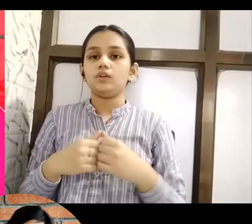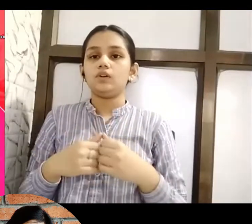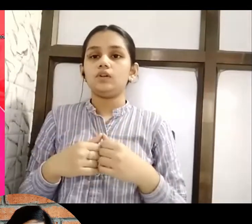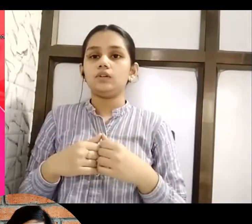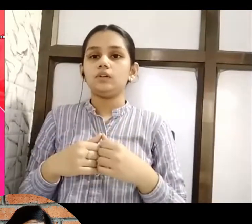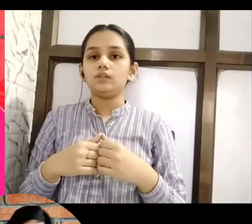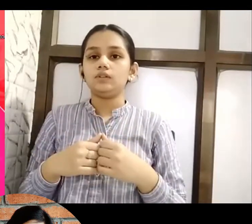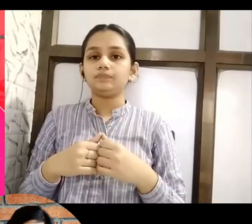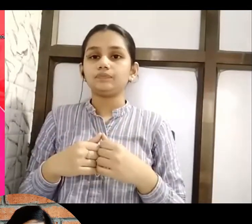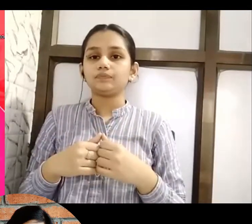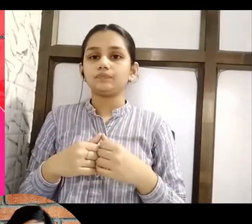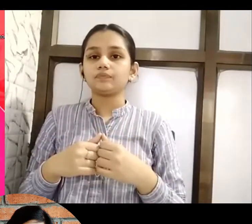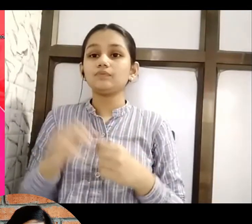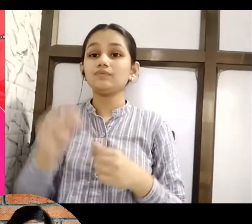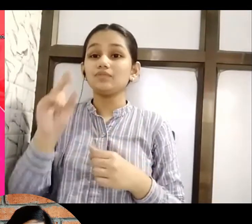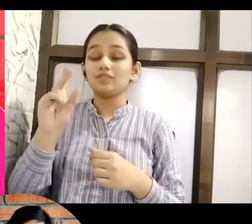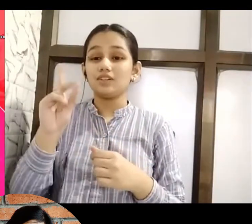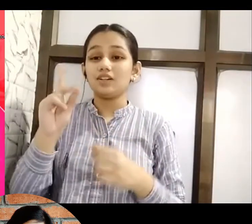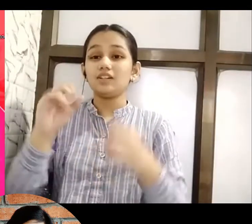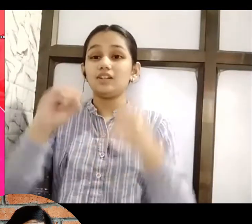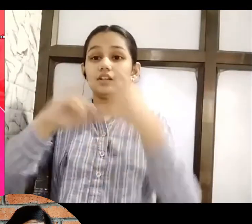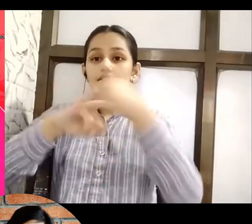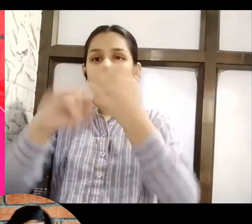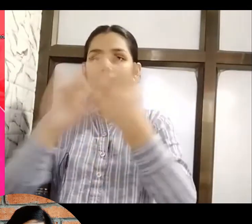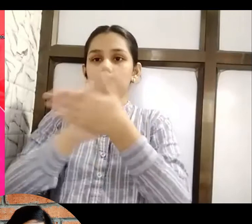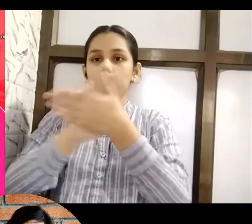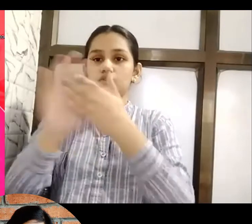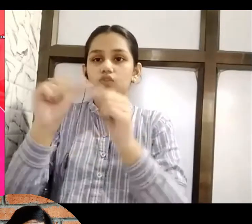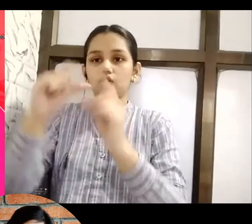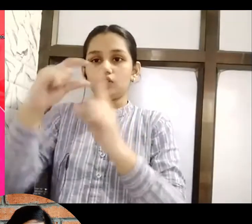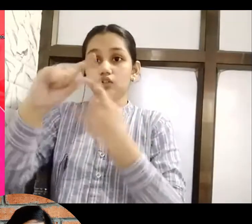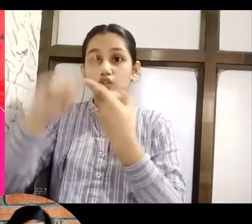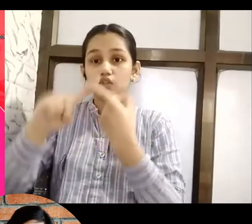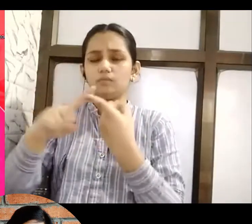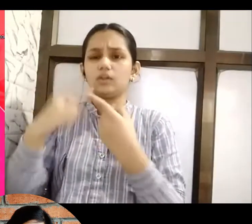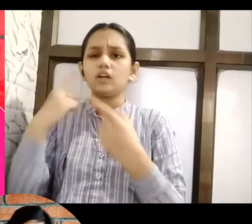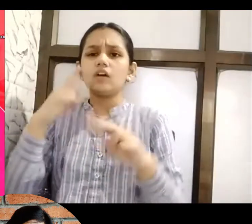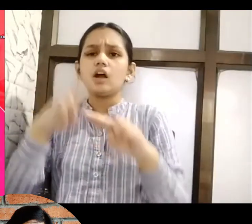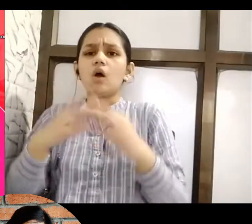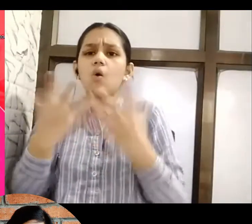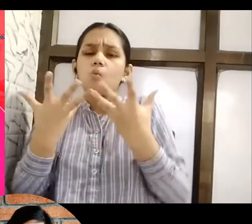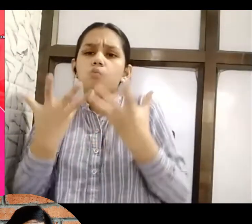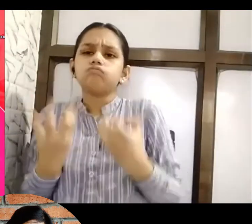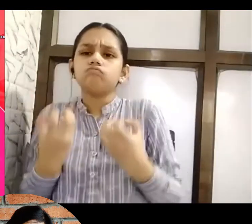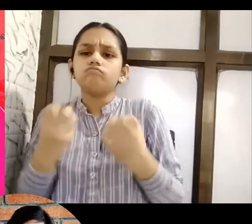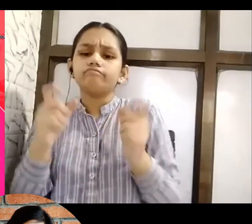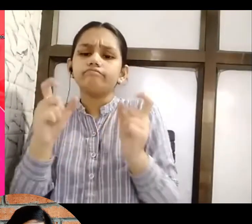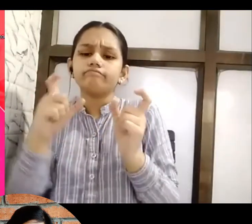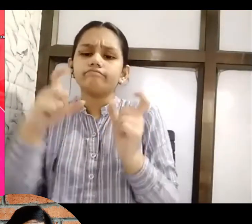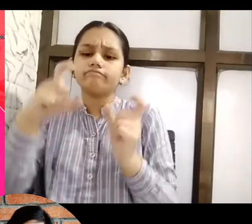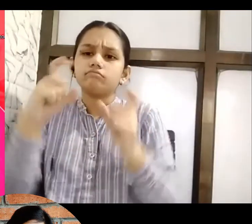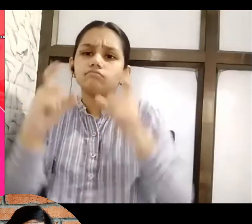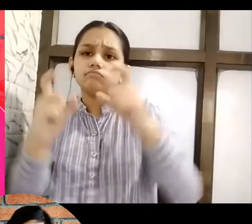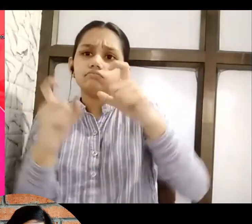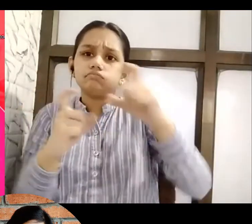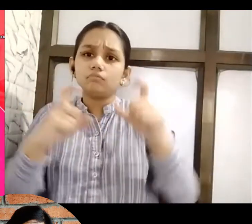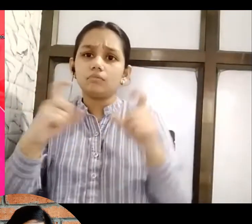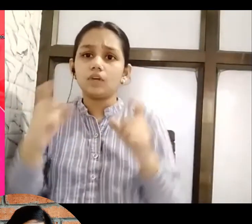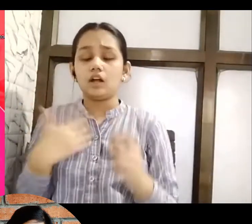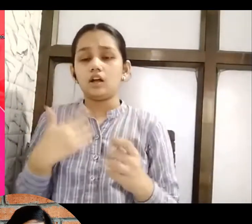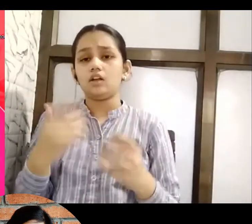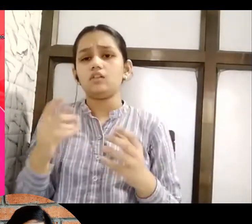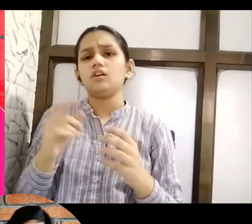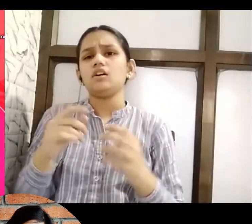I am coming to the shape effect now. If I want to give a curved effect, I can give a shape like this.